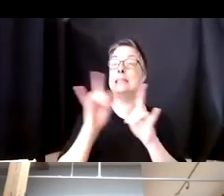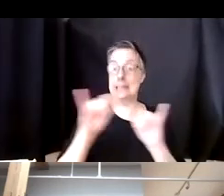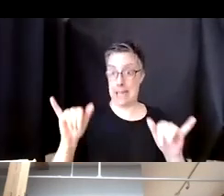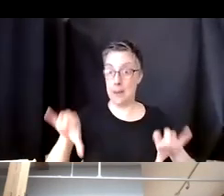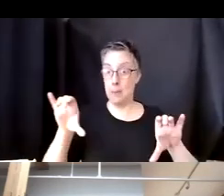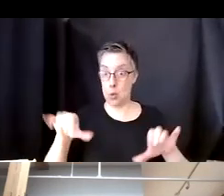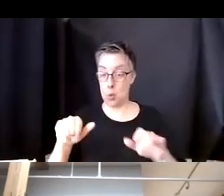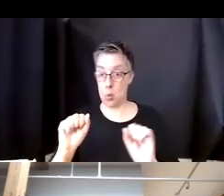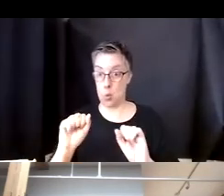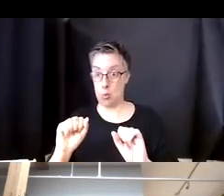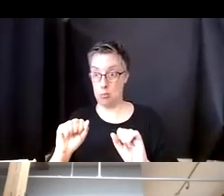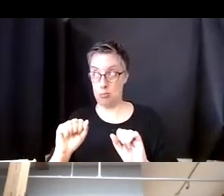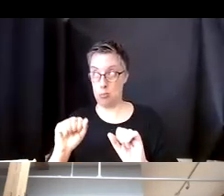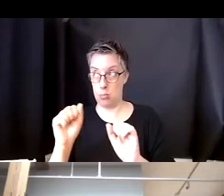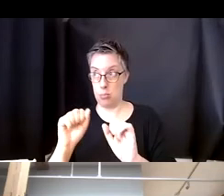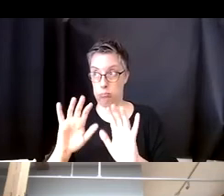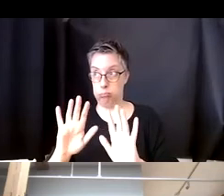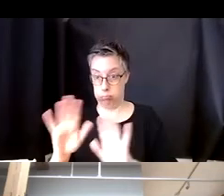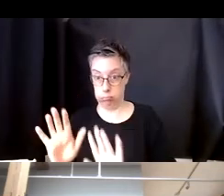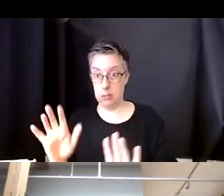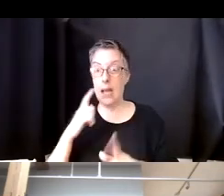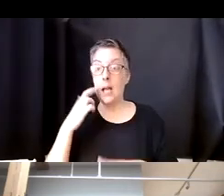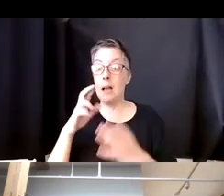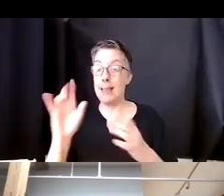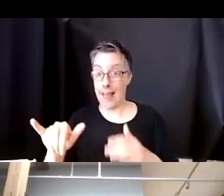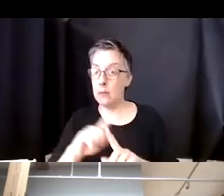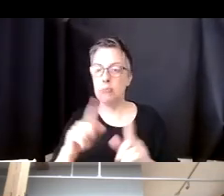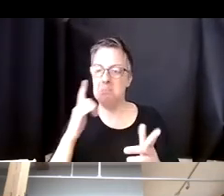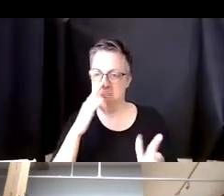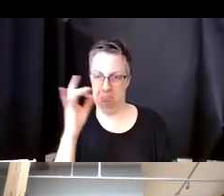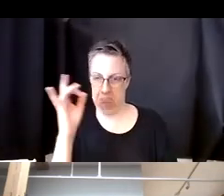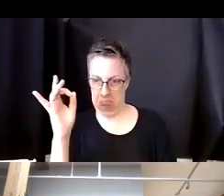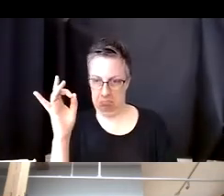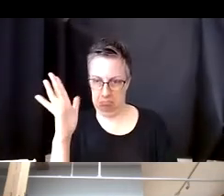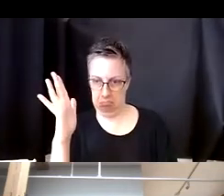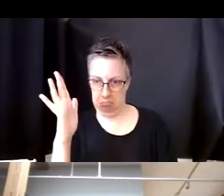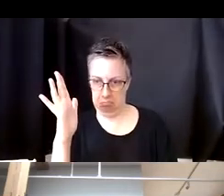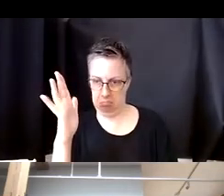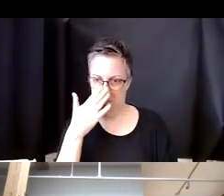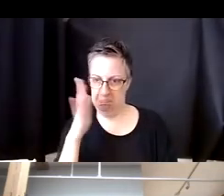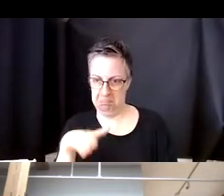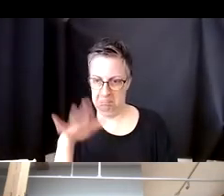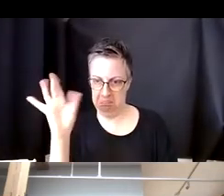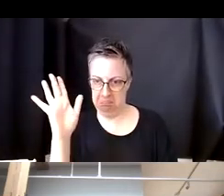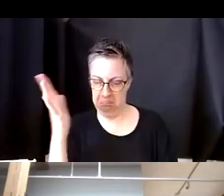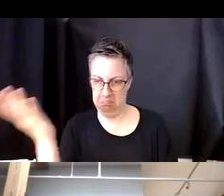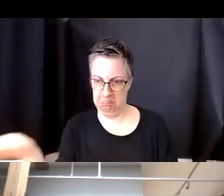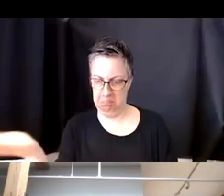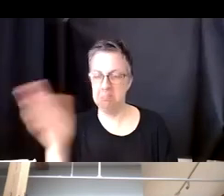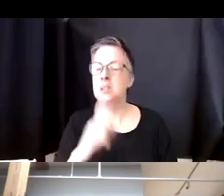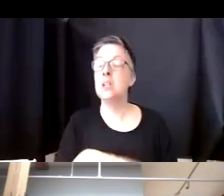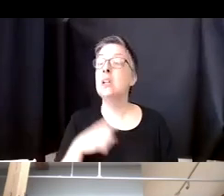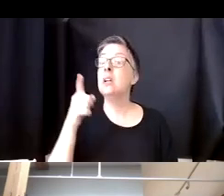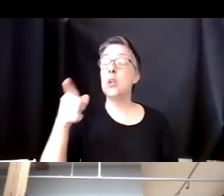webinar. I can only describe the result as a dumpster fire. I don't think that I heard a minute of